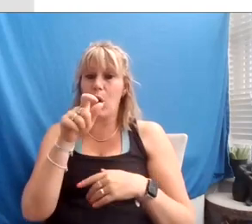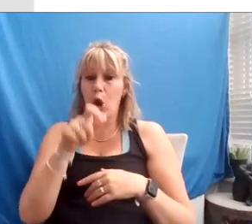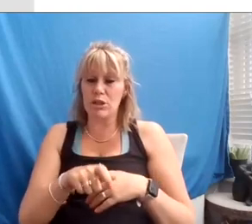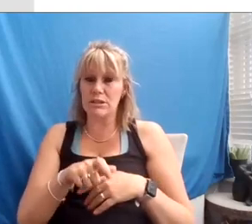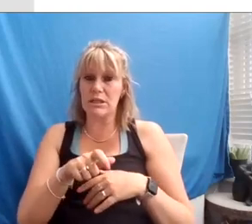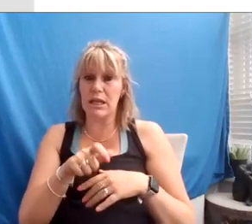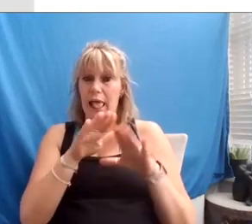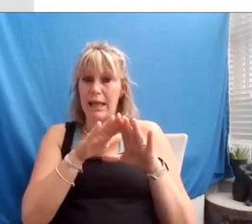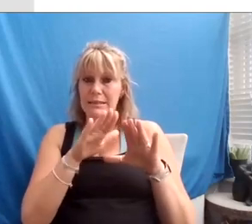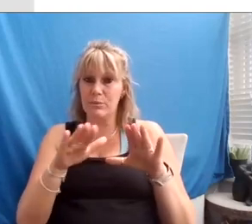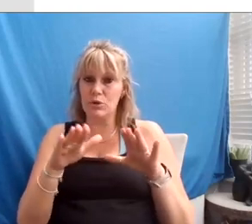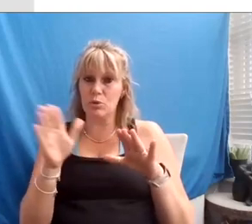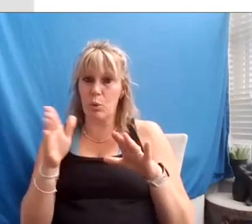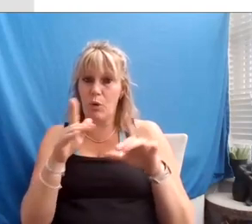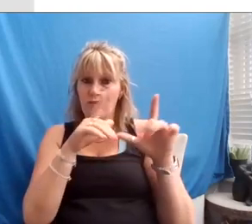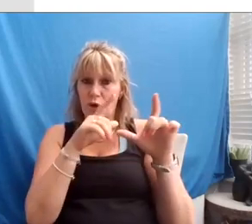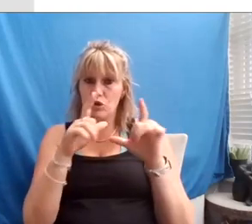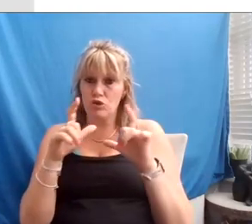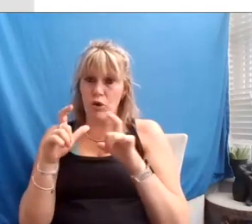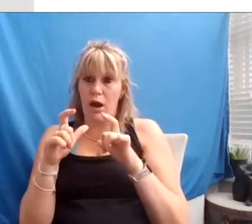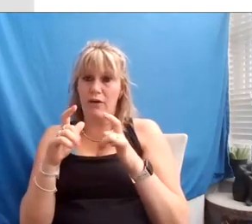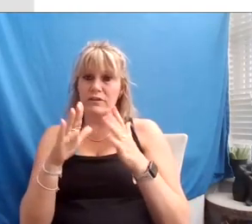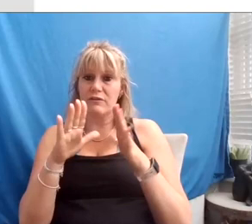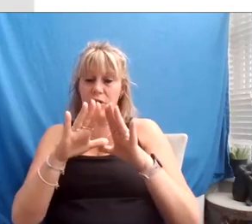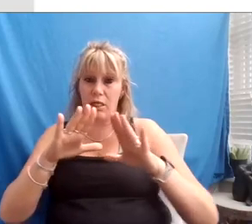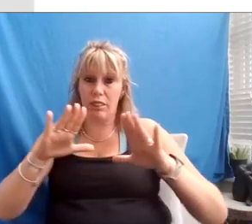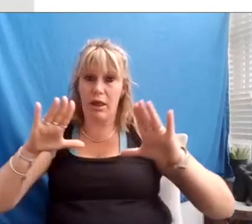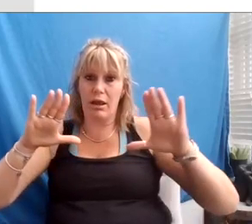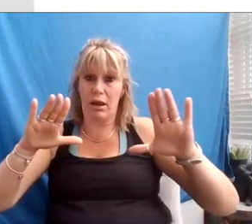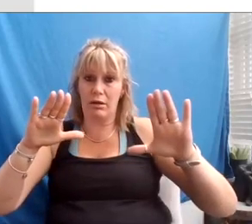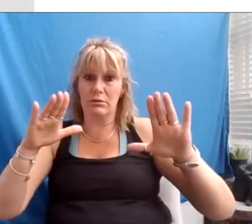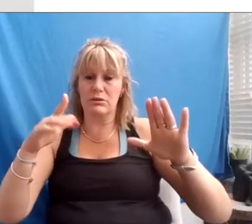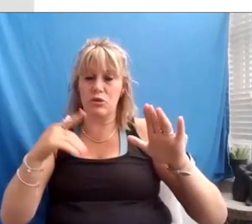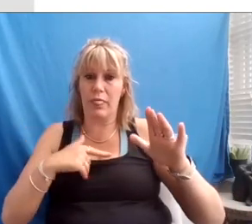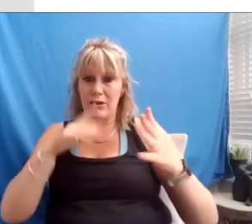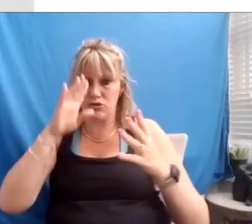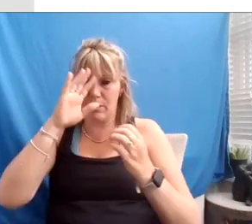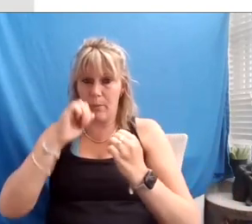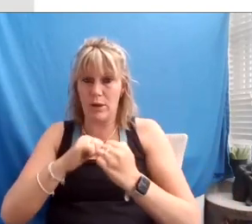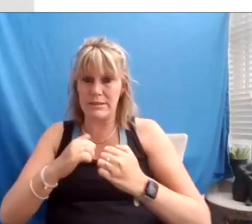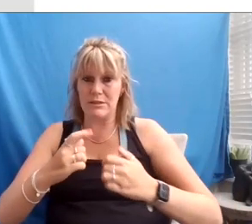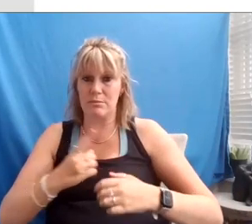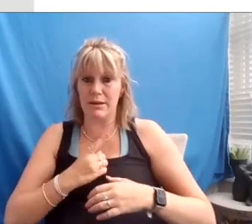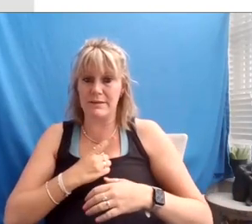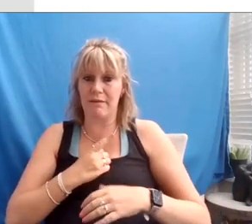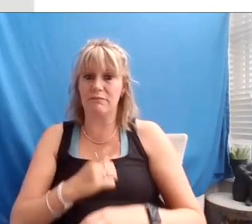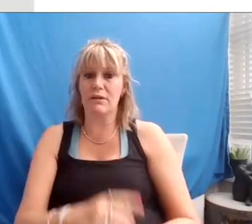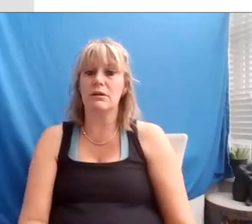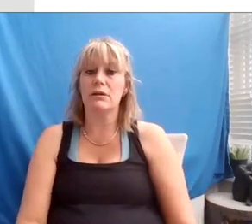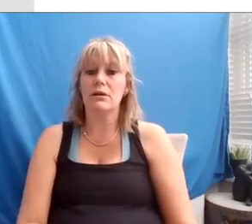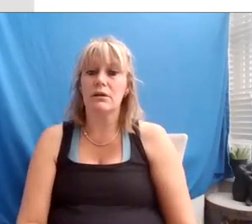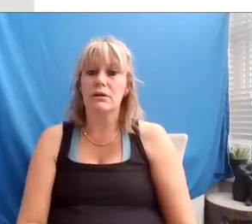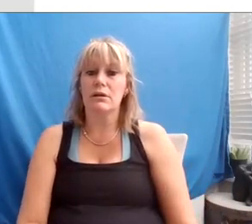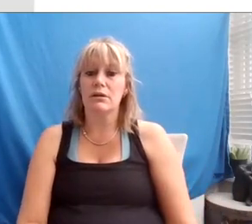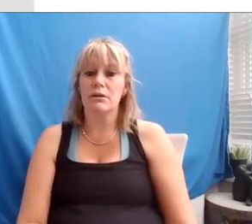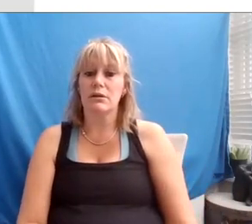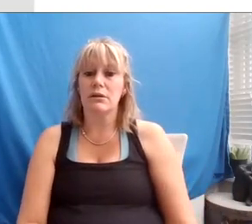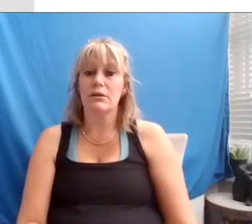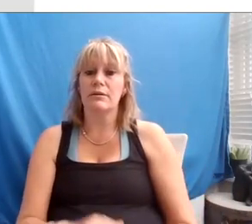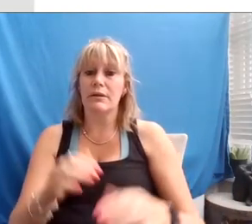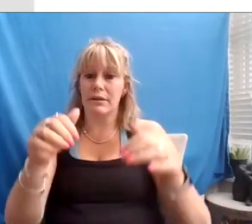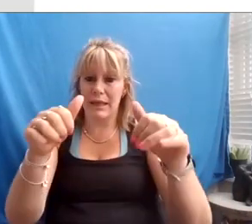all photographed in front of that piece. So that's quite a reminder to me. Now, this next one,